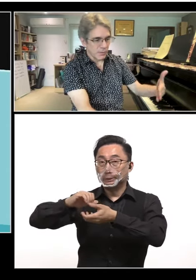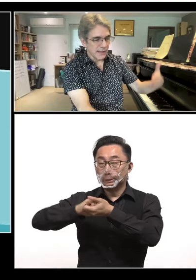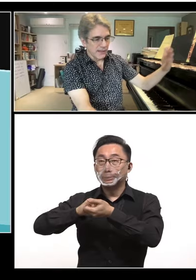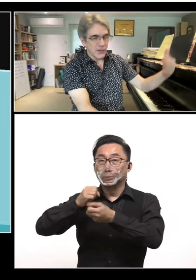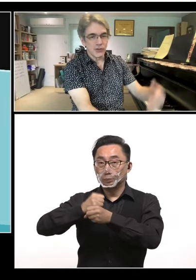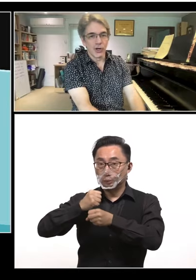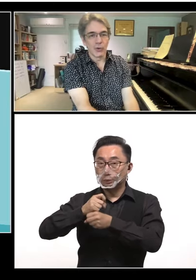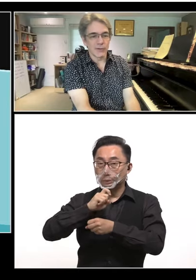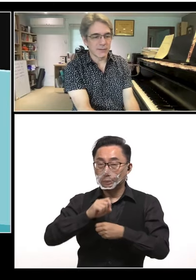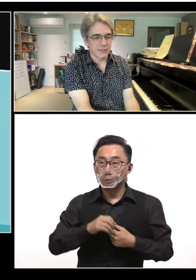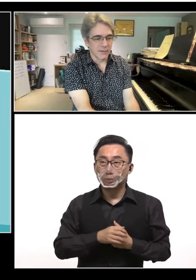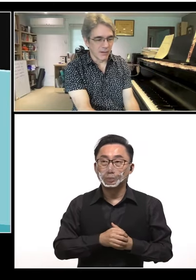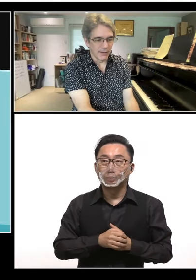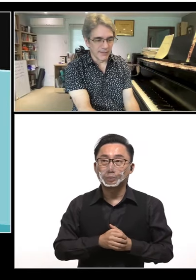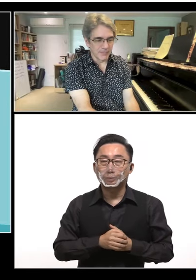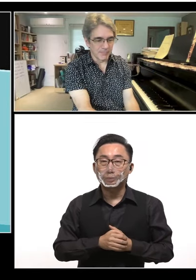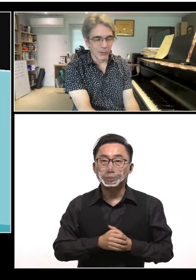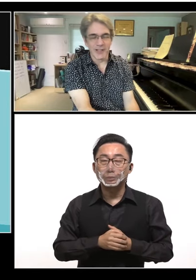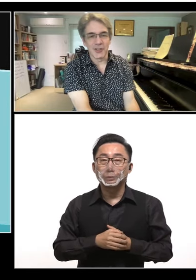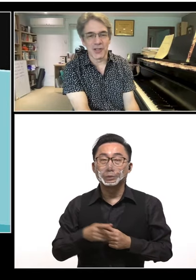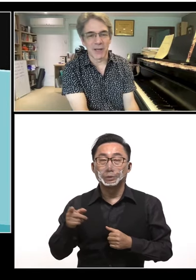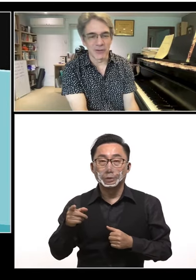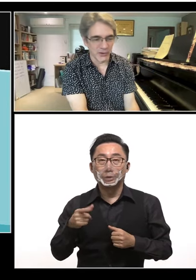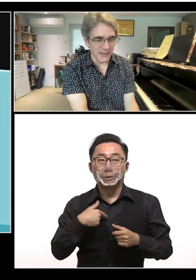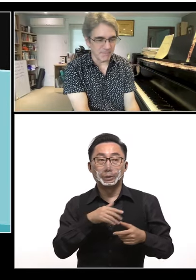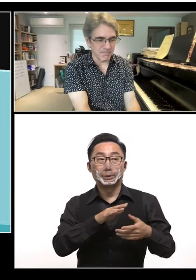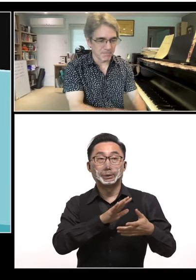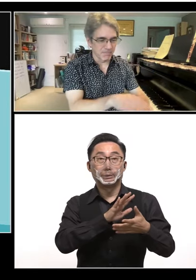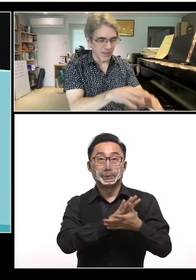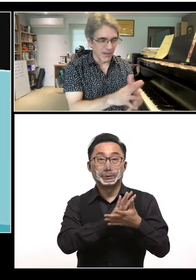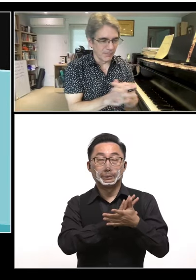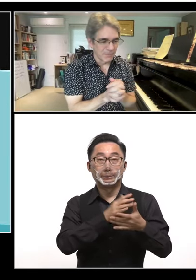After we began these shows, our relationship had certainly